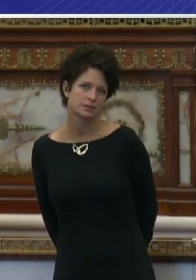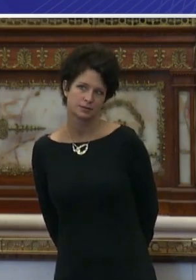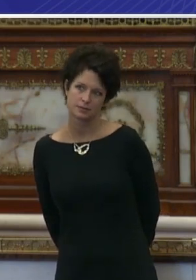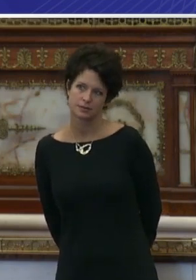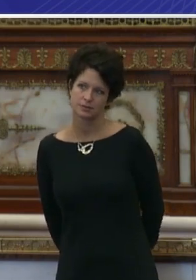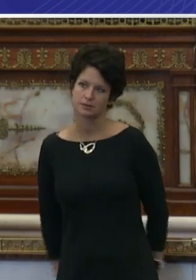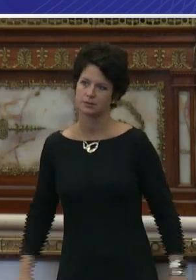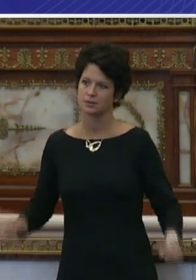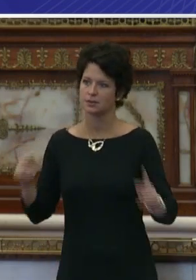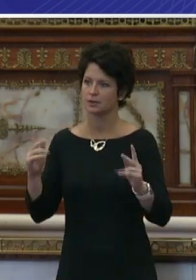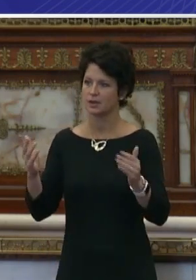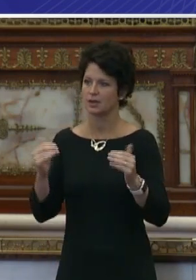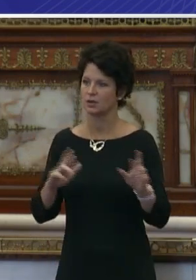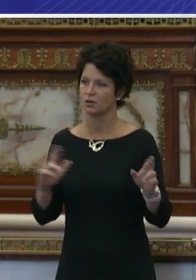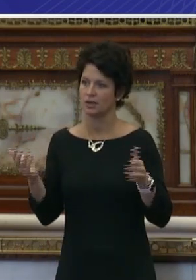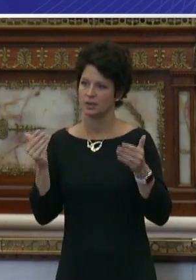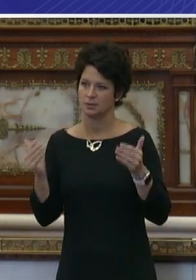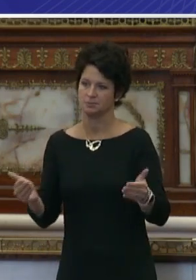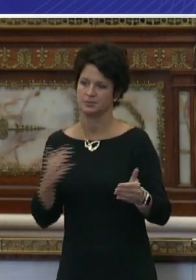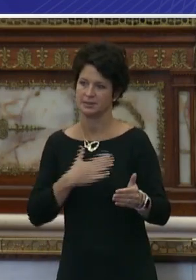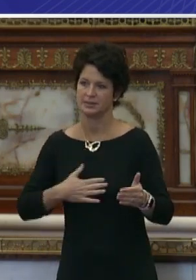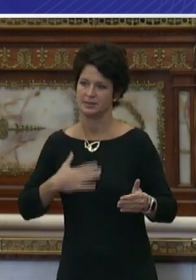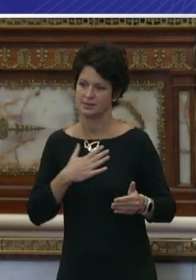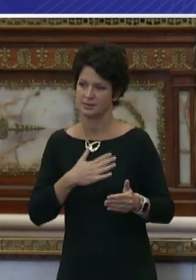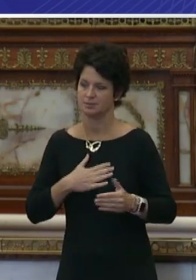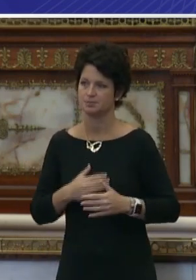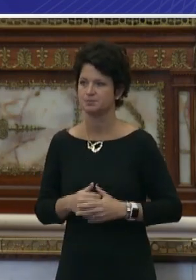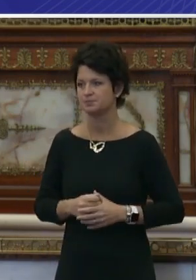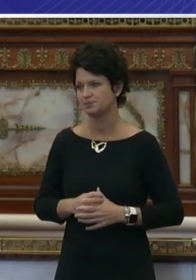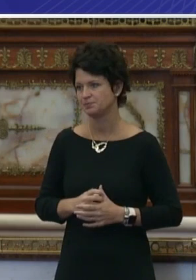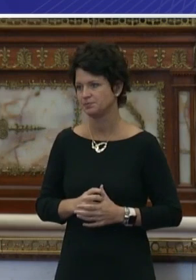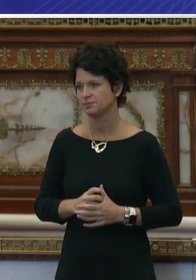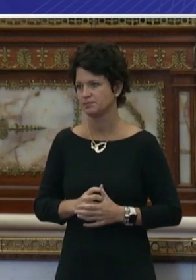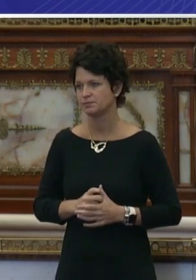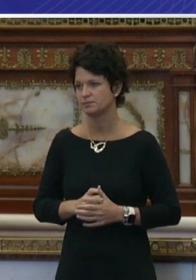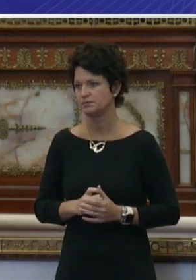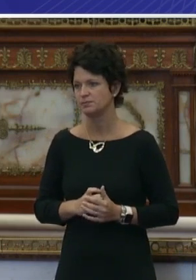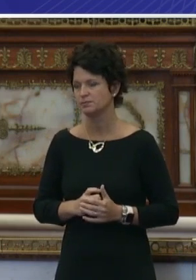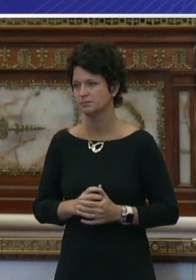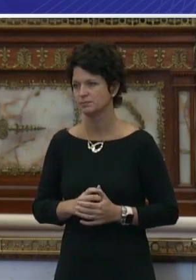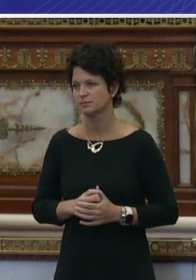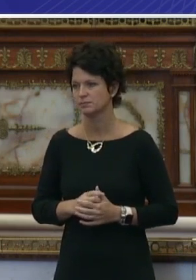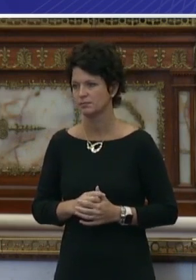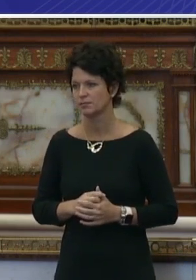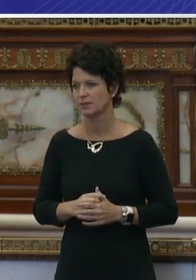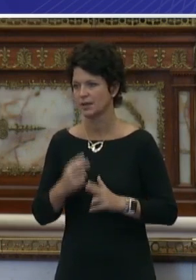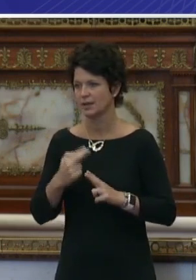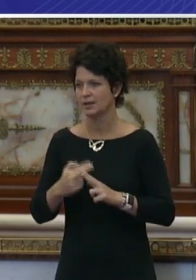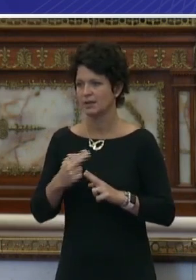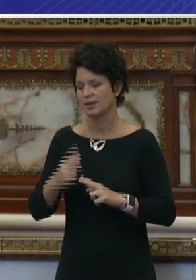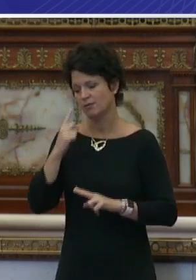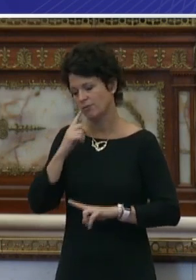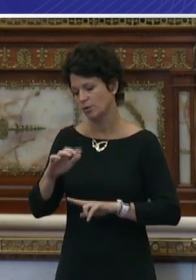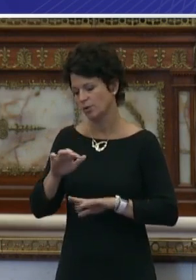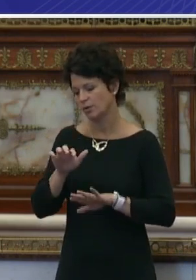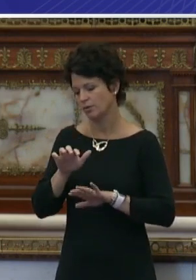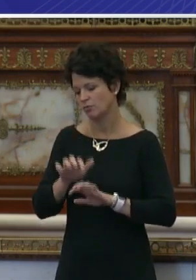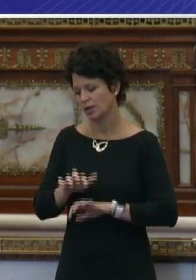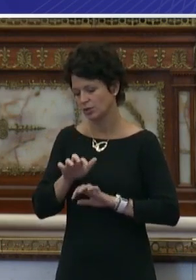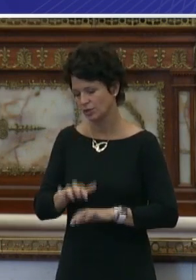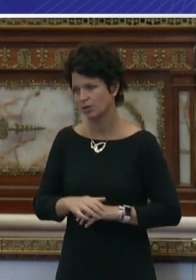Very good. And if we could have that panel, please come forward, get in queue, state your name for the record.